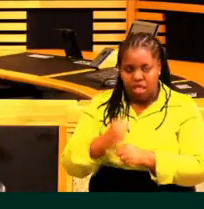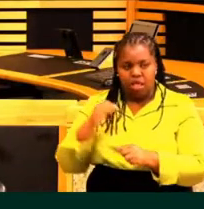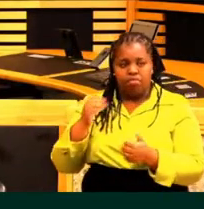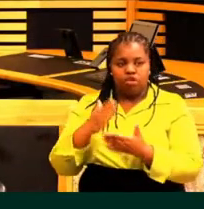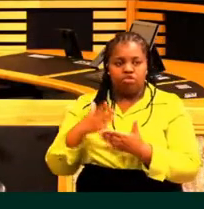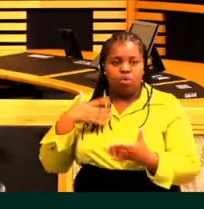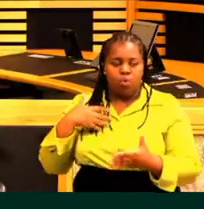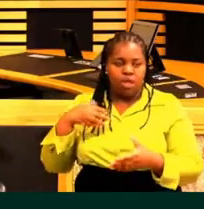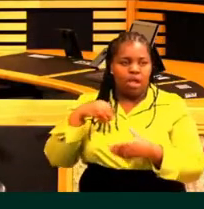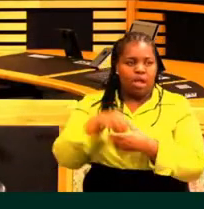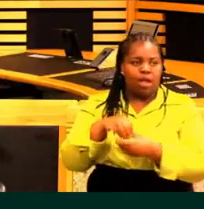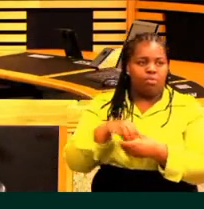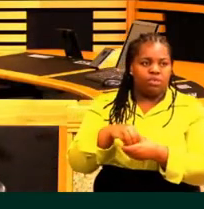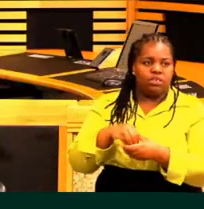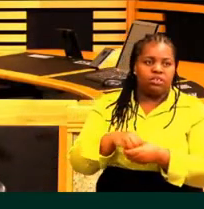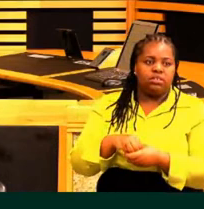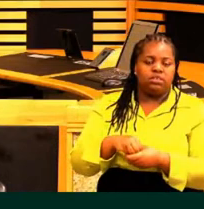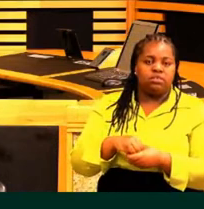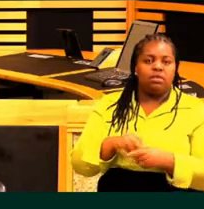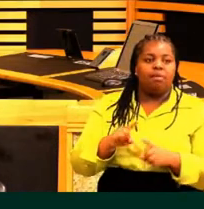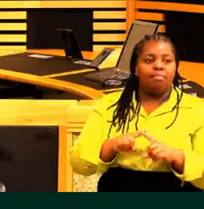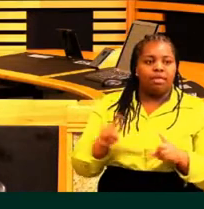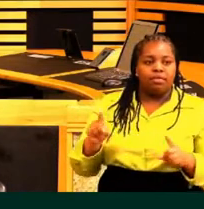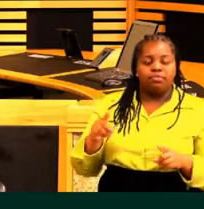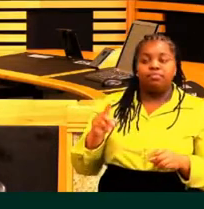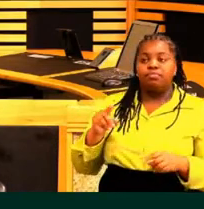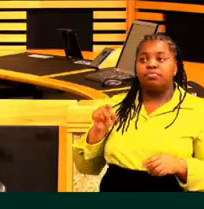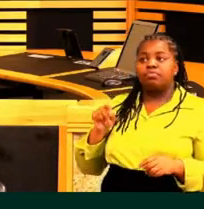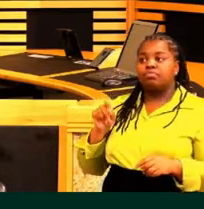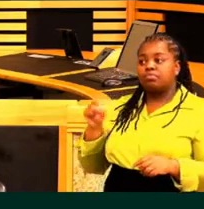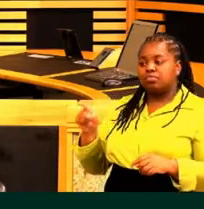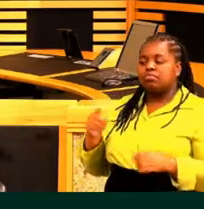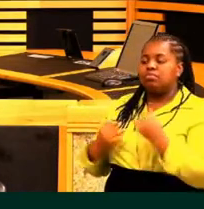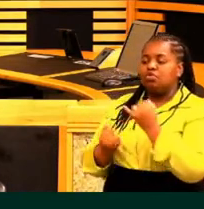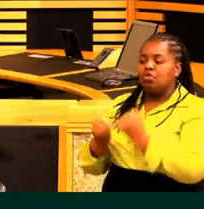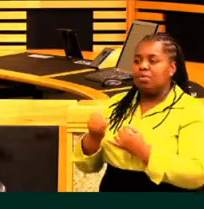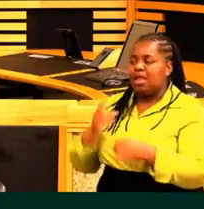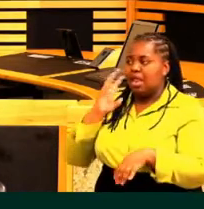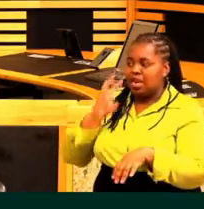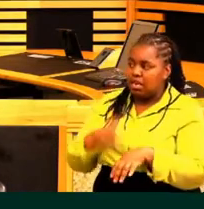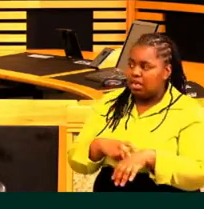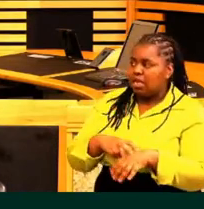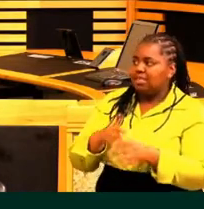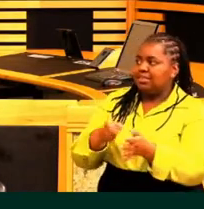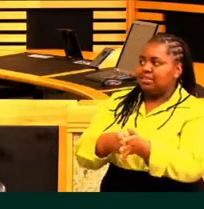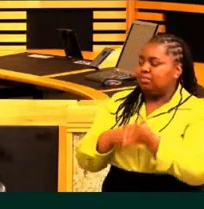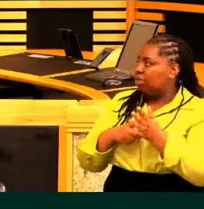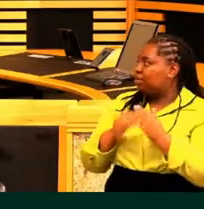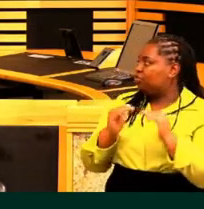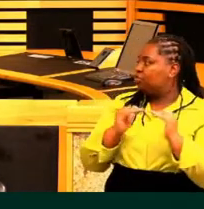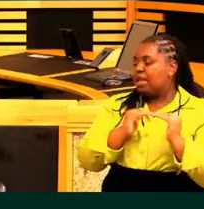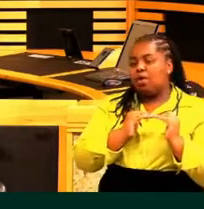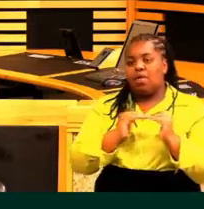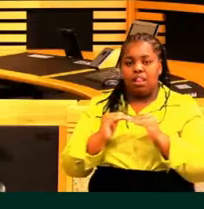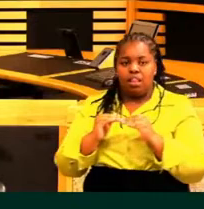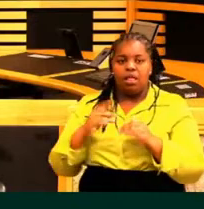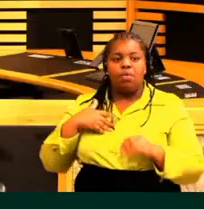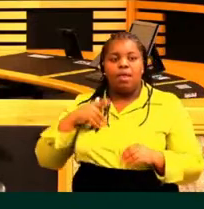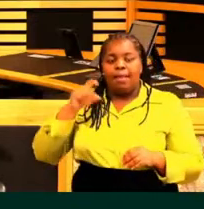more but unfortunately due to competing needs and demands all other things being equal